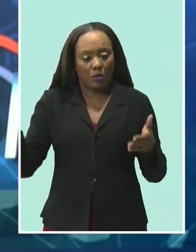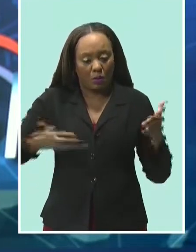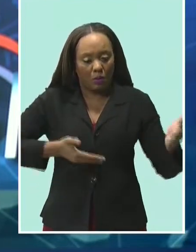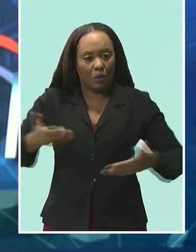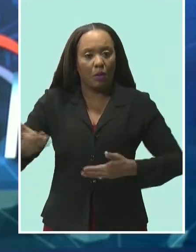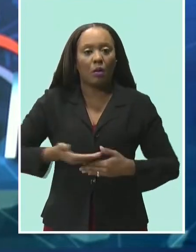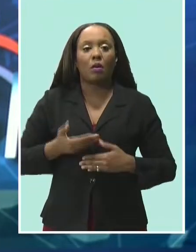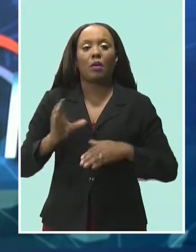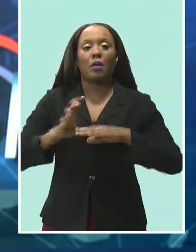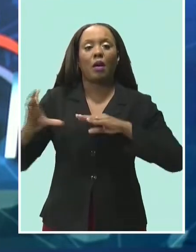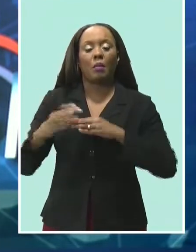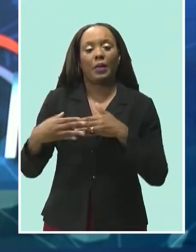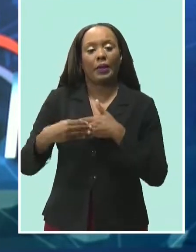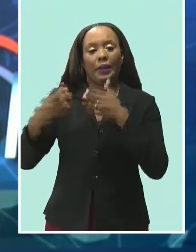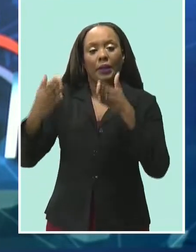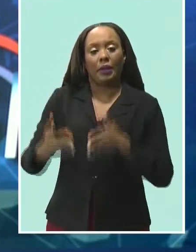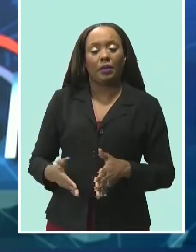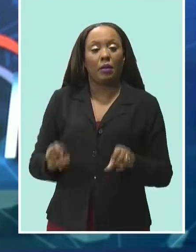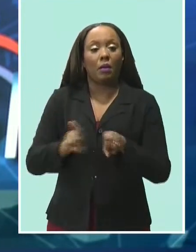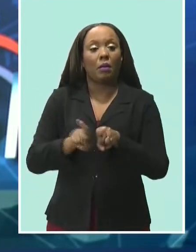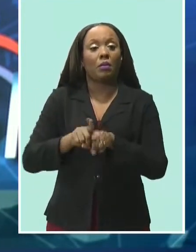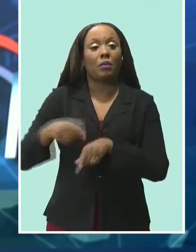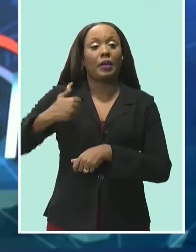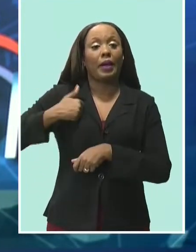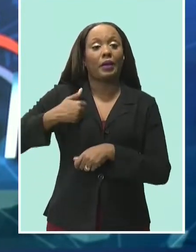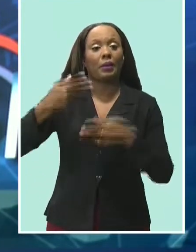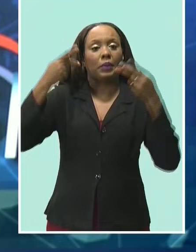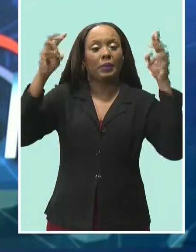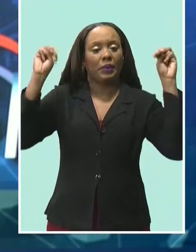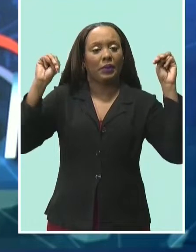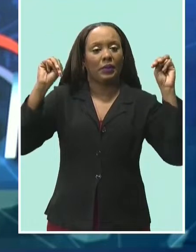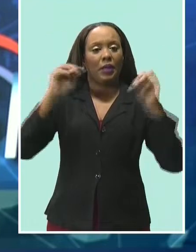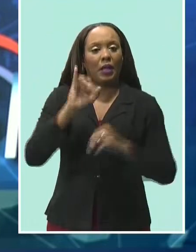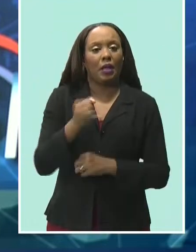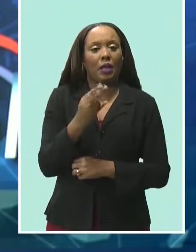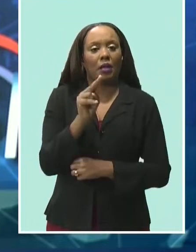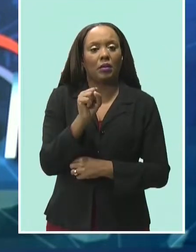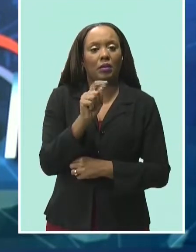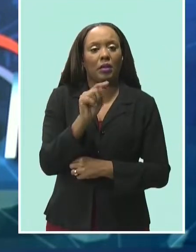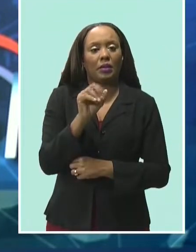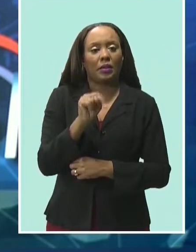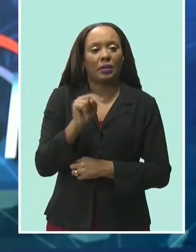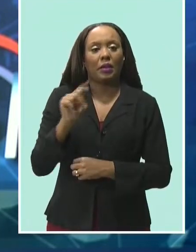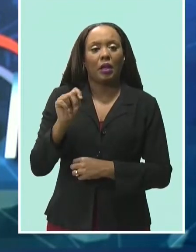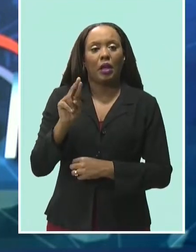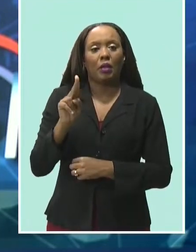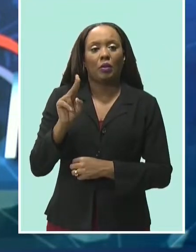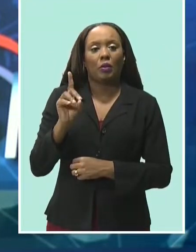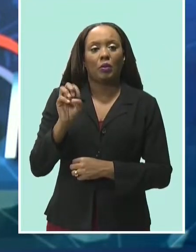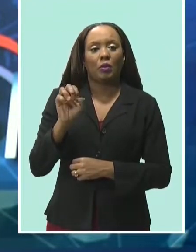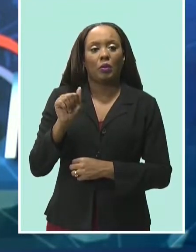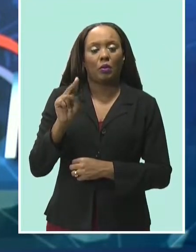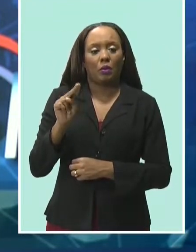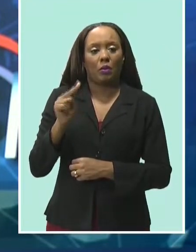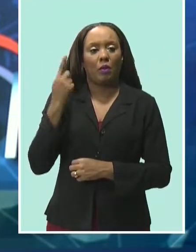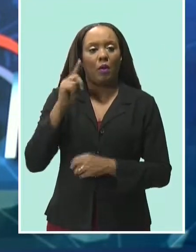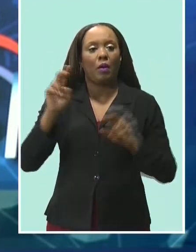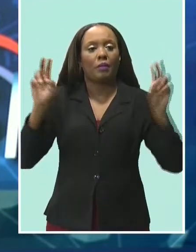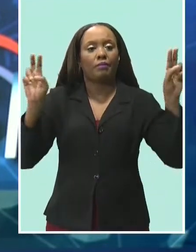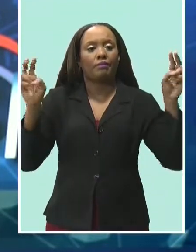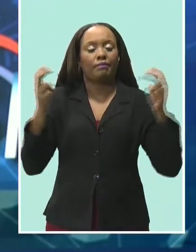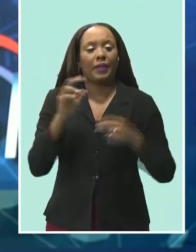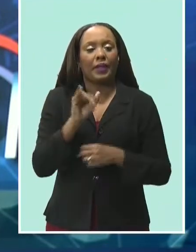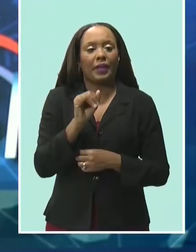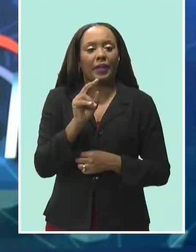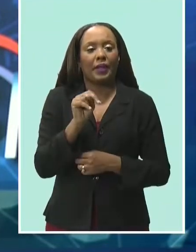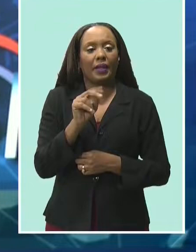political figures, as well as Canadian Prime Minister Justin Trudeau, as the 31st Intersessional Conference of the Heads of Government of the